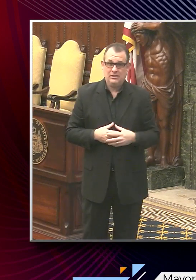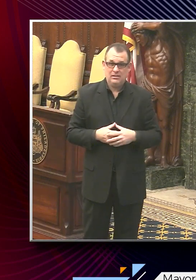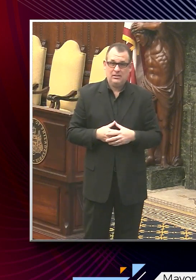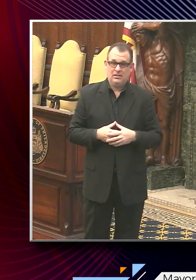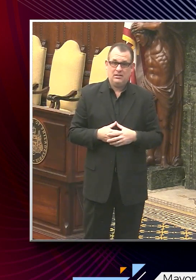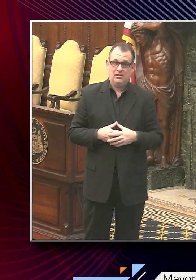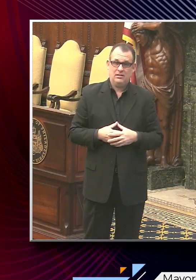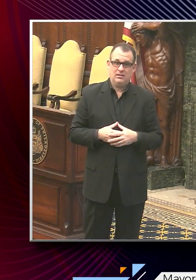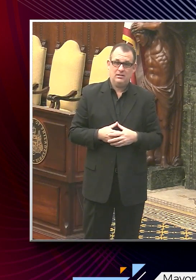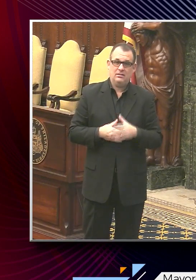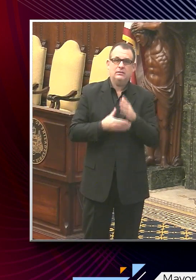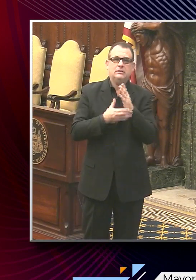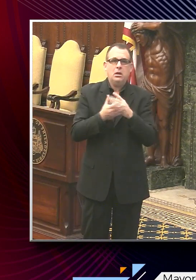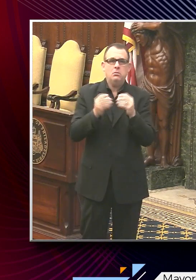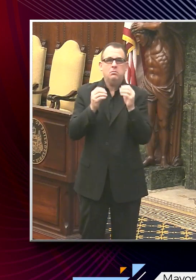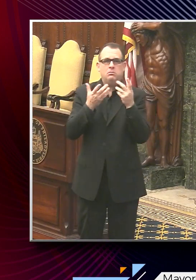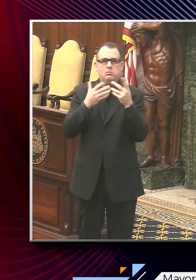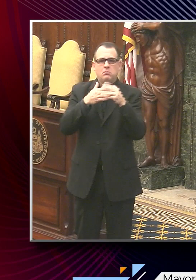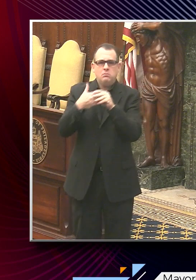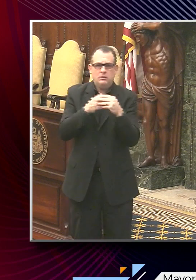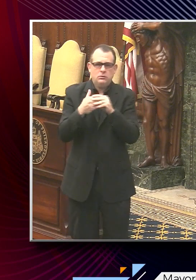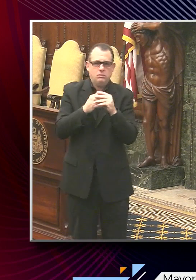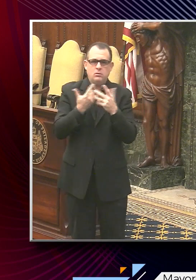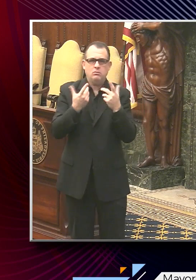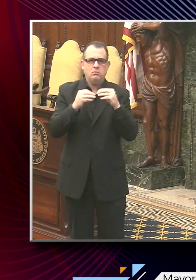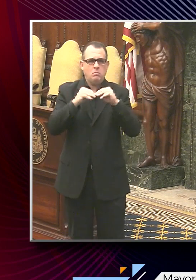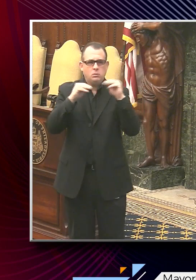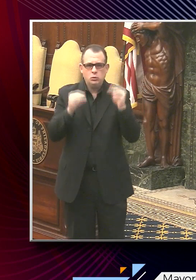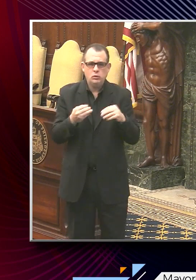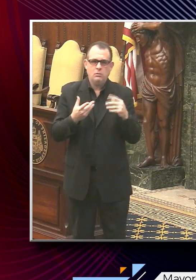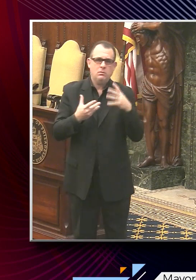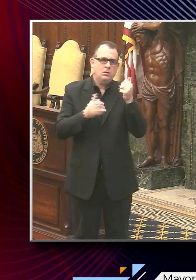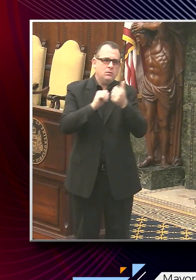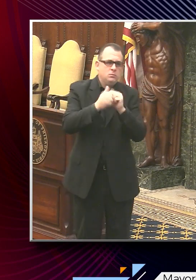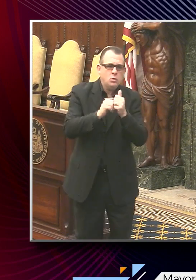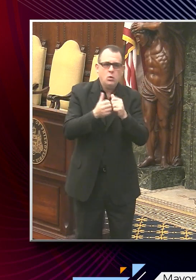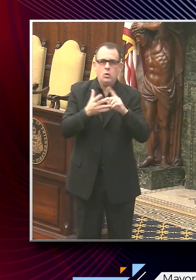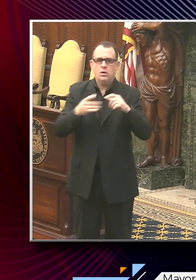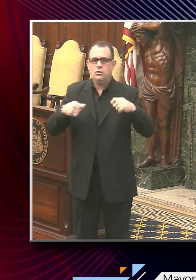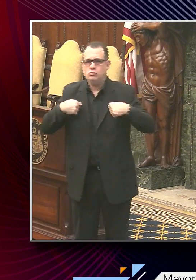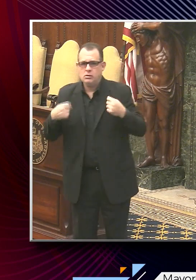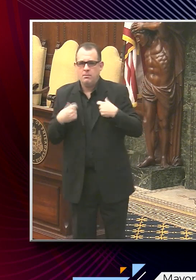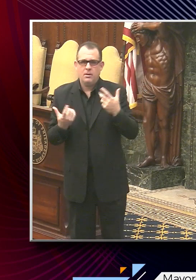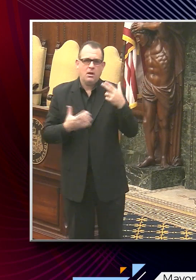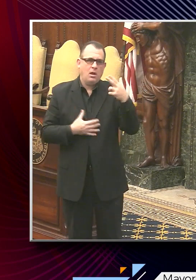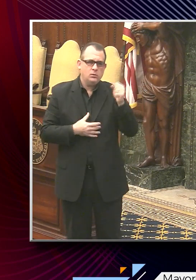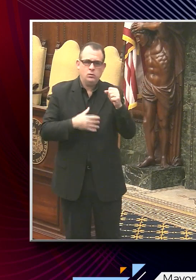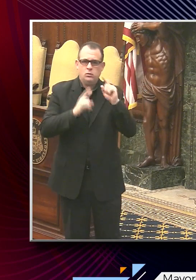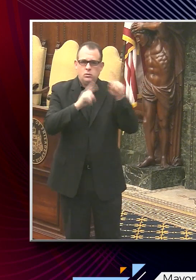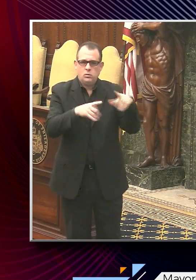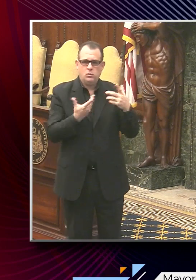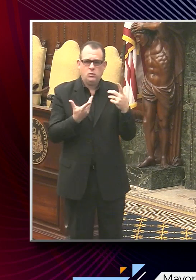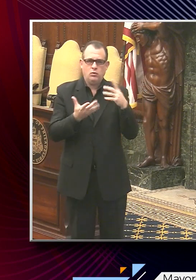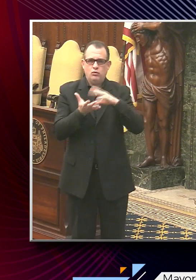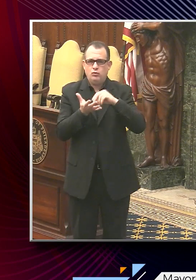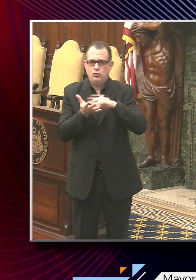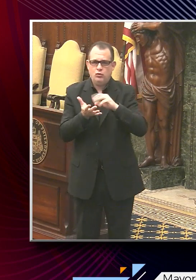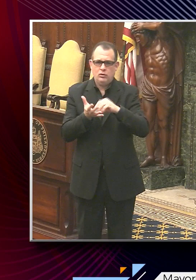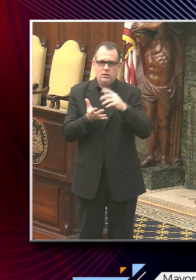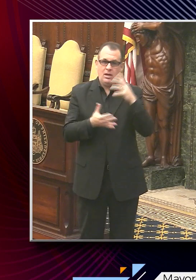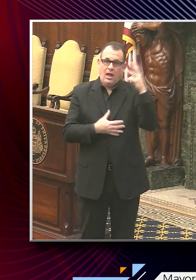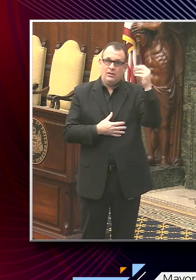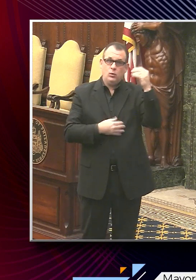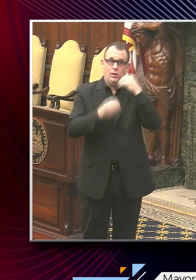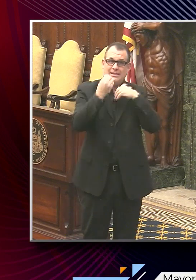less risky settings, including museums, outdoor sports, gyms, high schools for in-person learning, outdoor catered events,